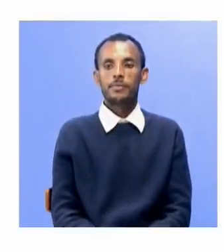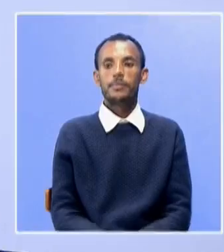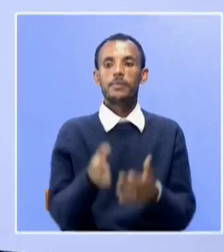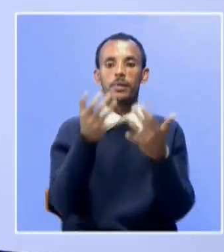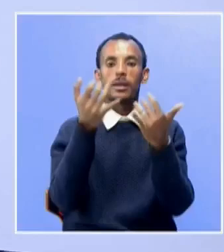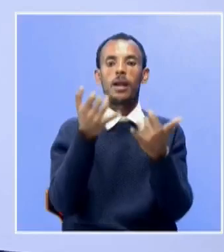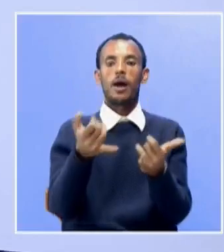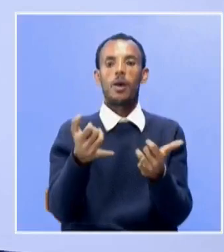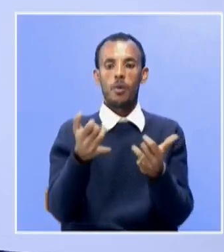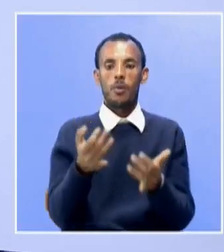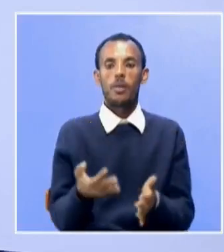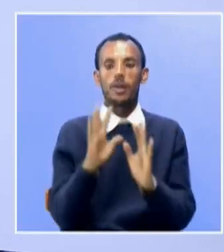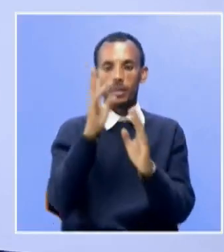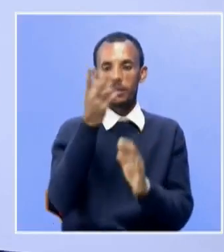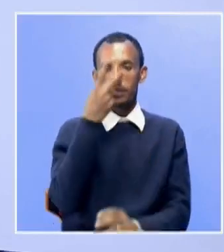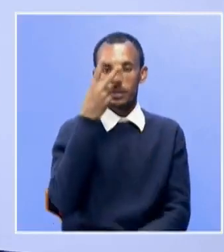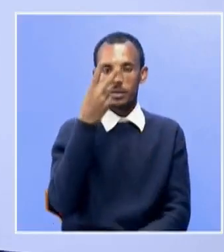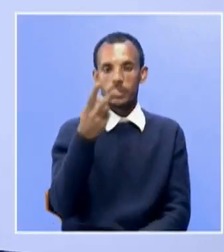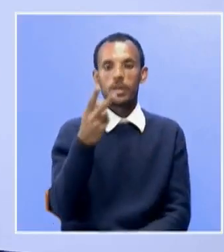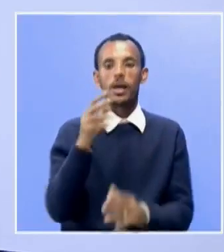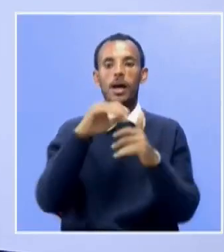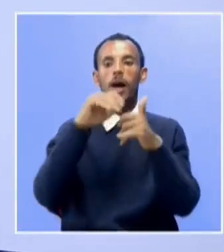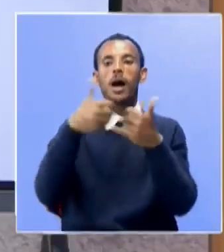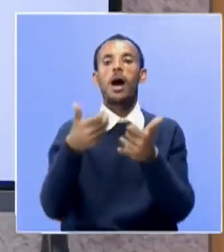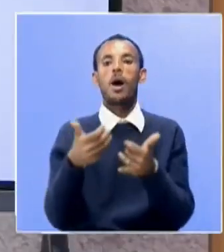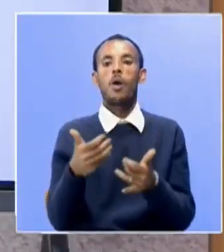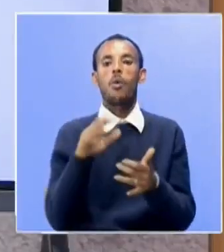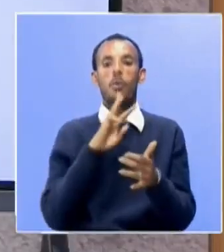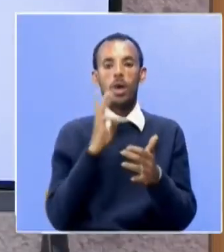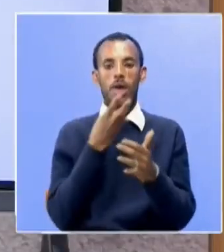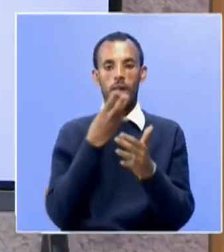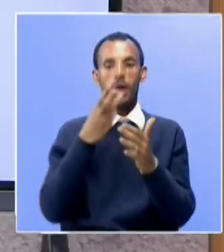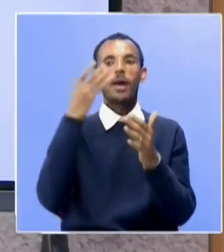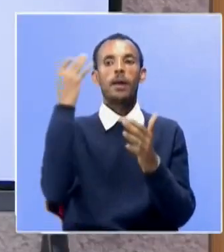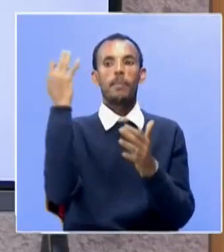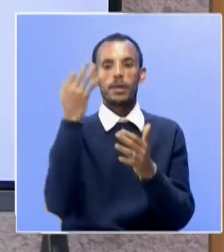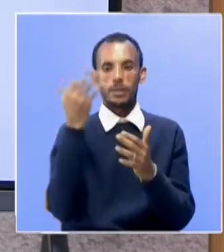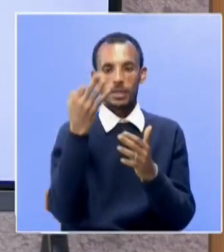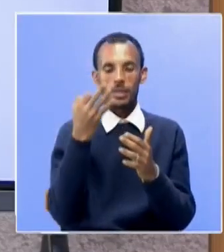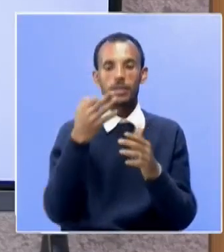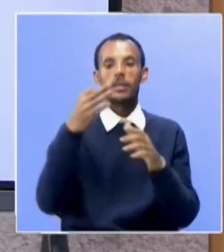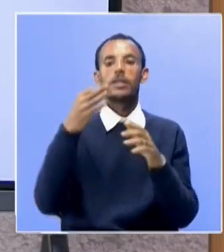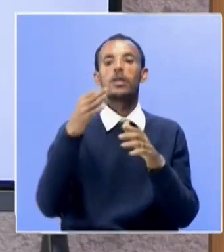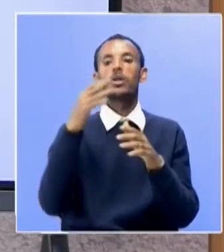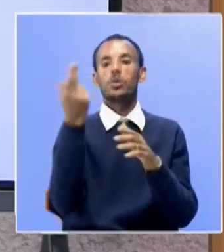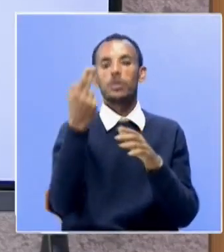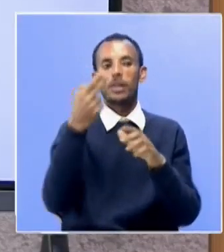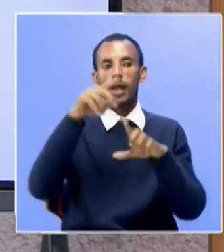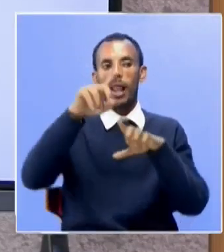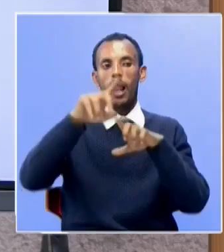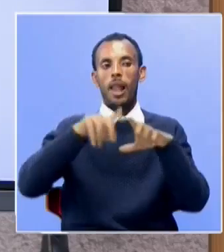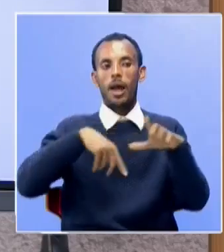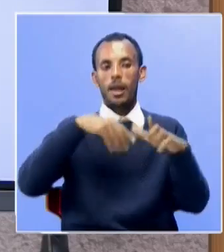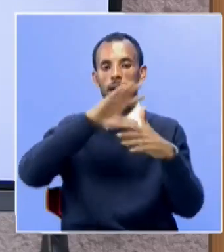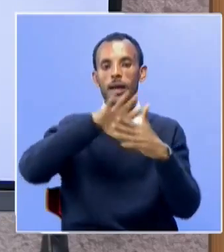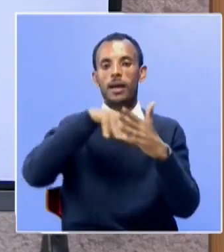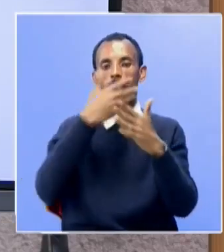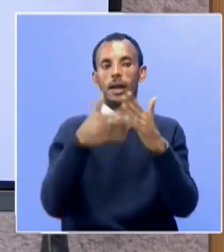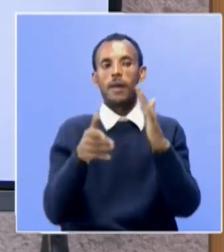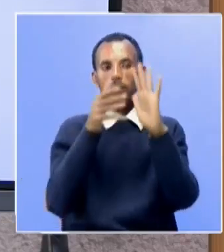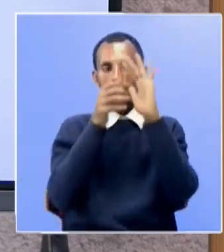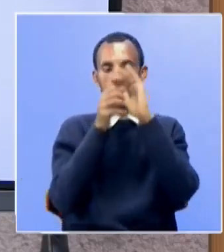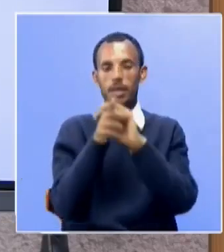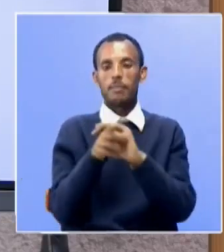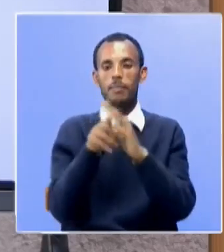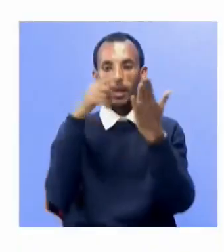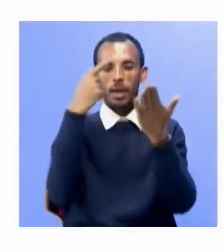Now, let's see how we represent a given data using line graph. So, example. So,